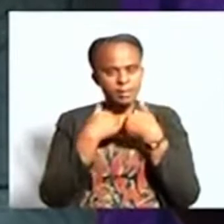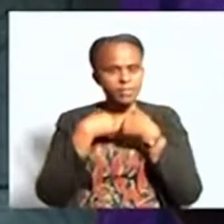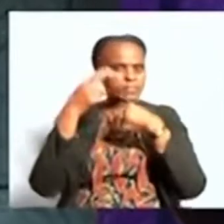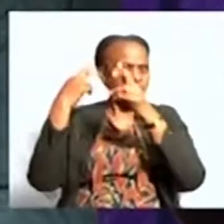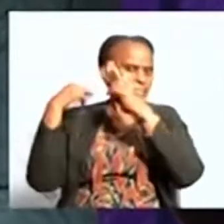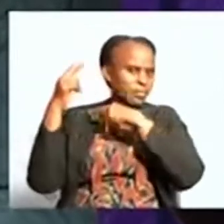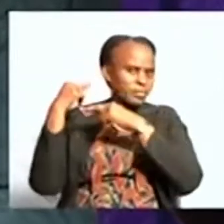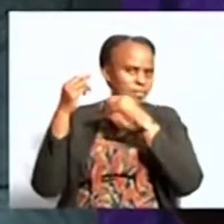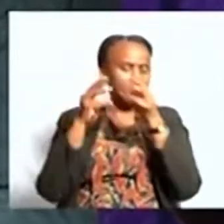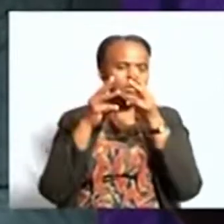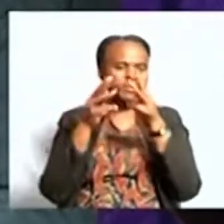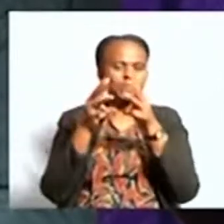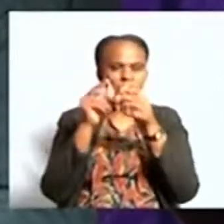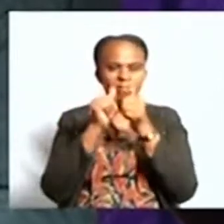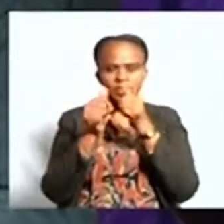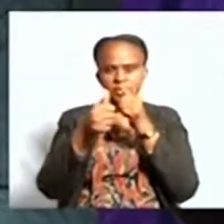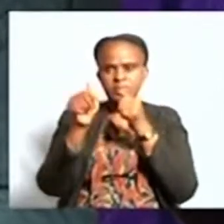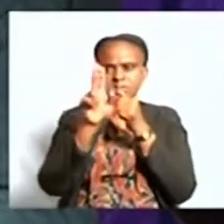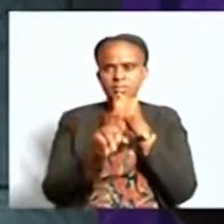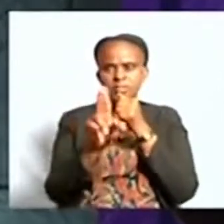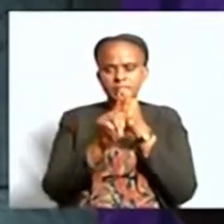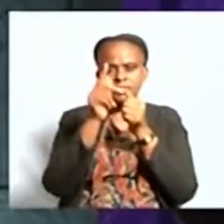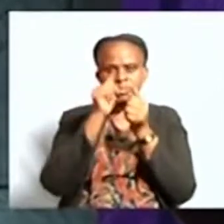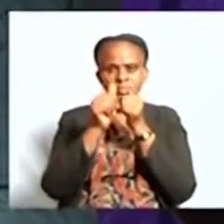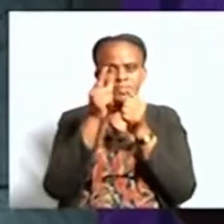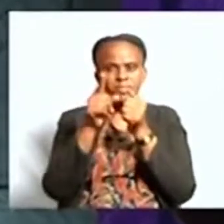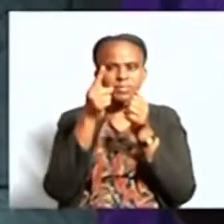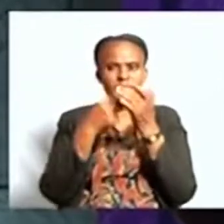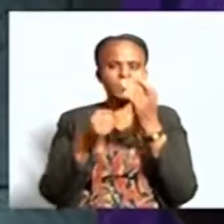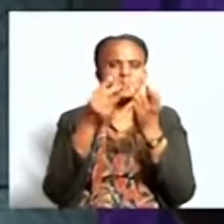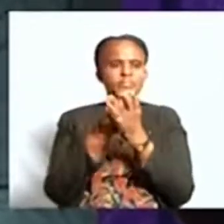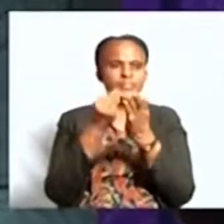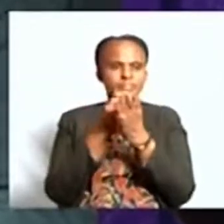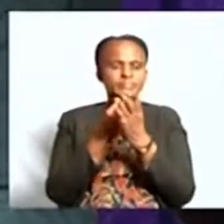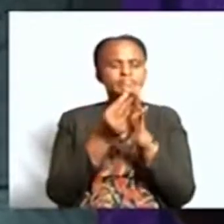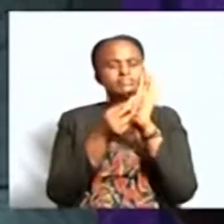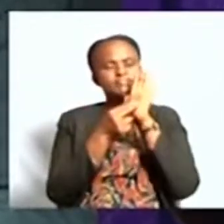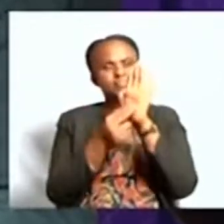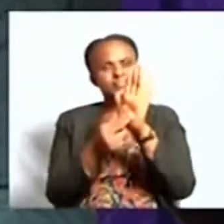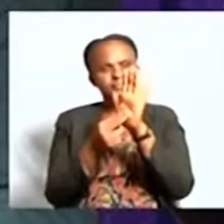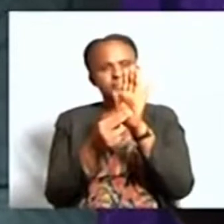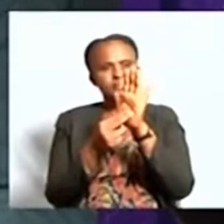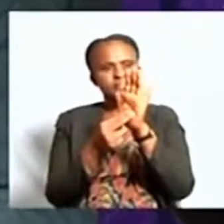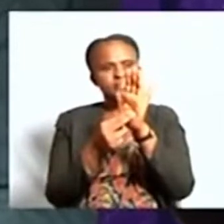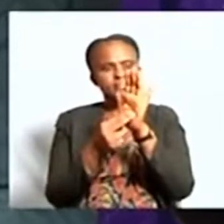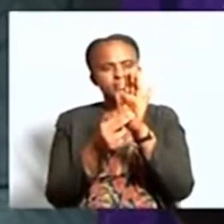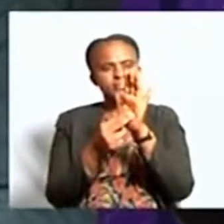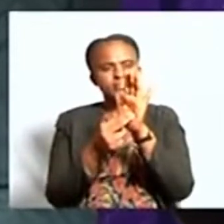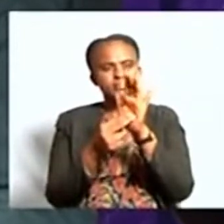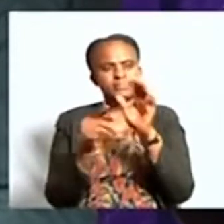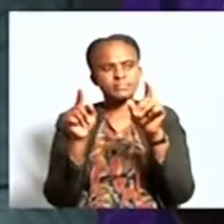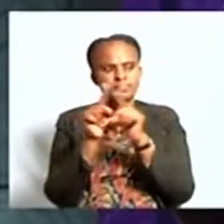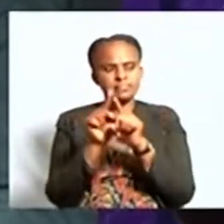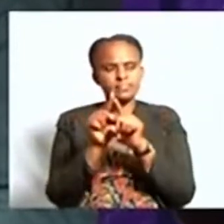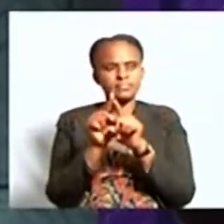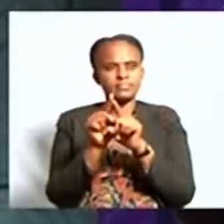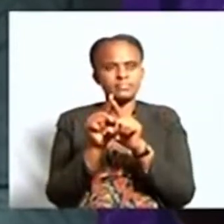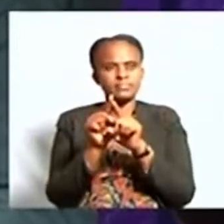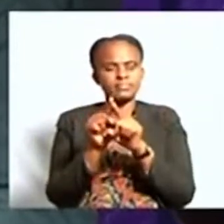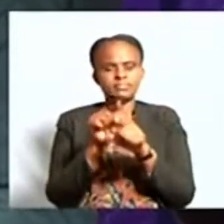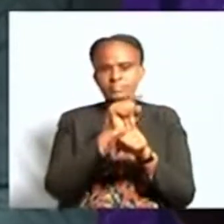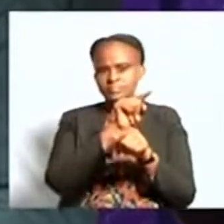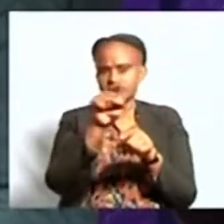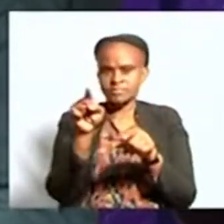the model that they are using in terms of revenue projection, and